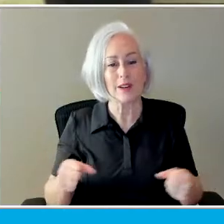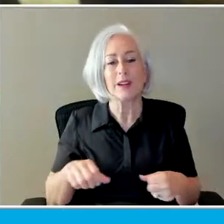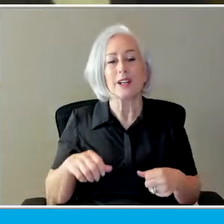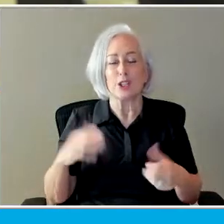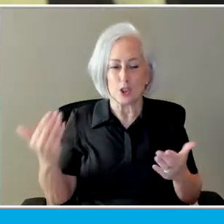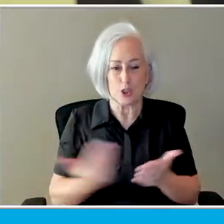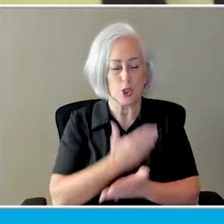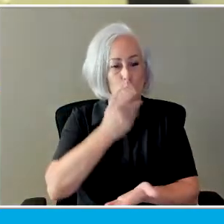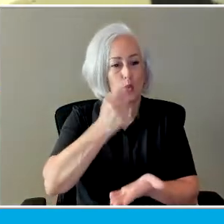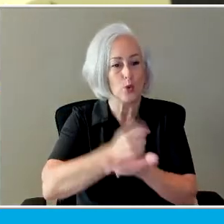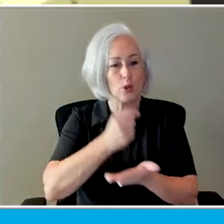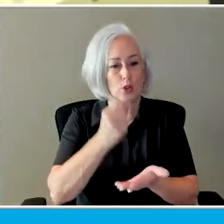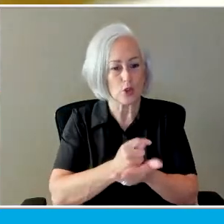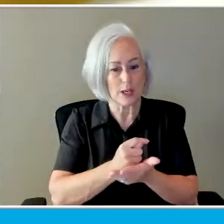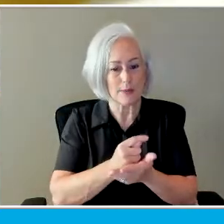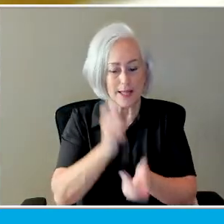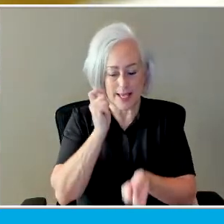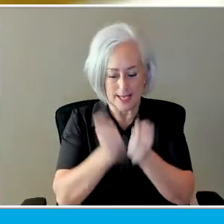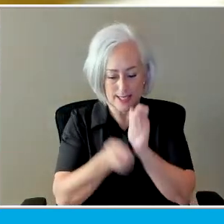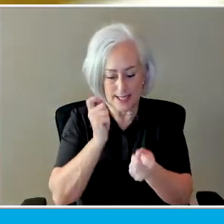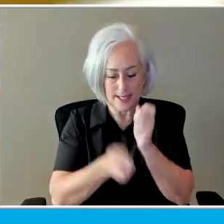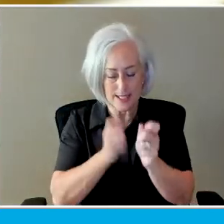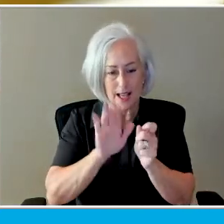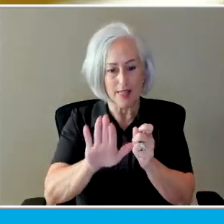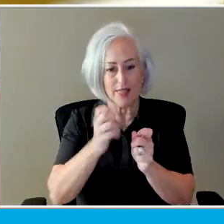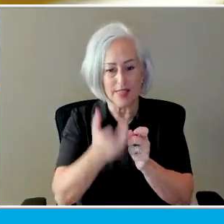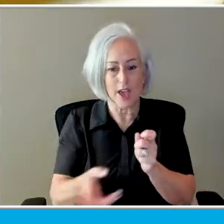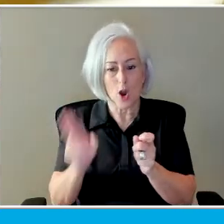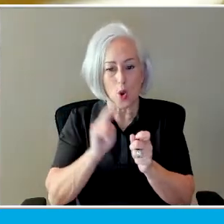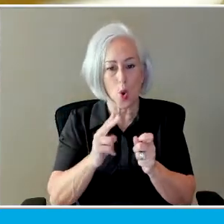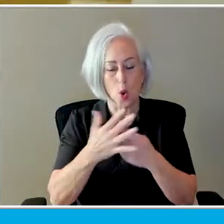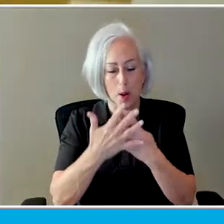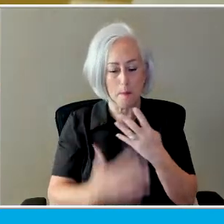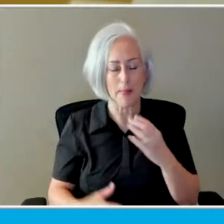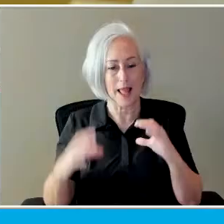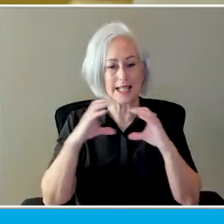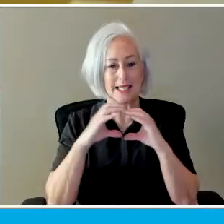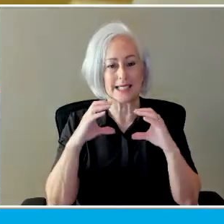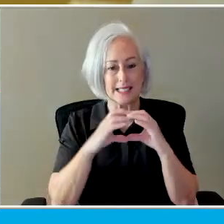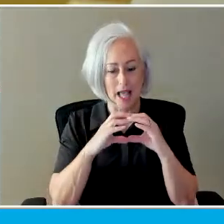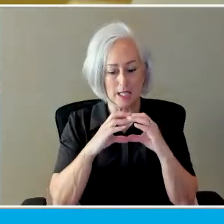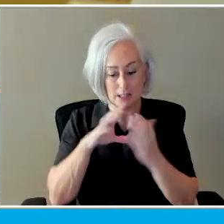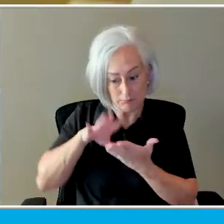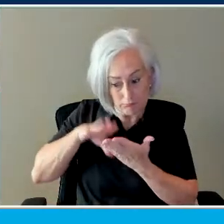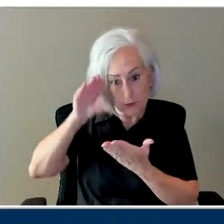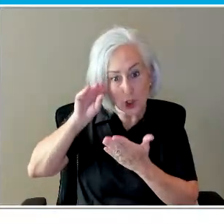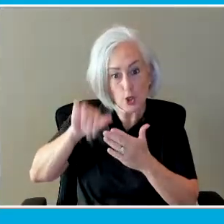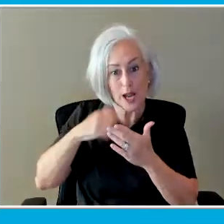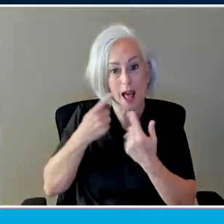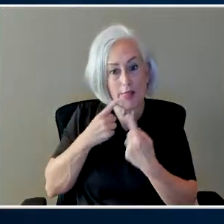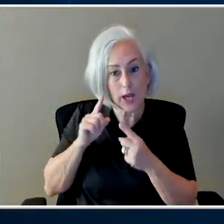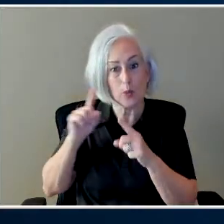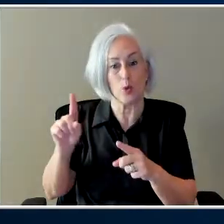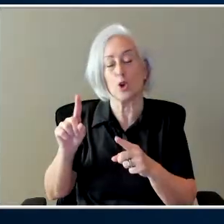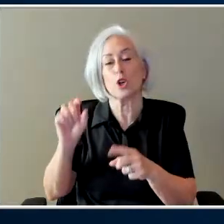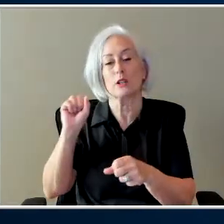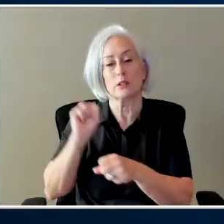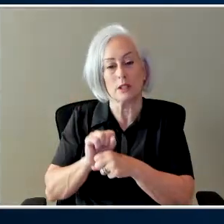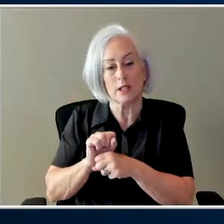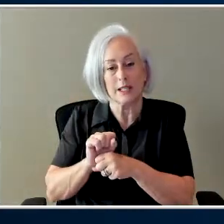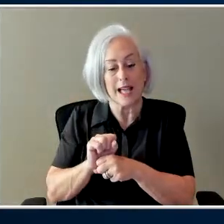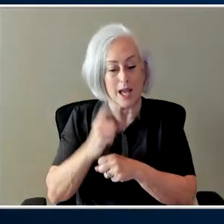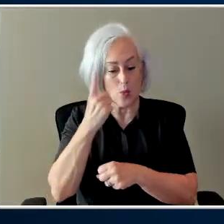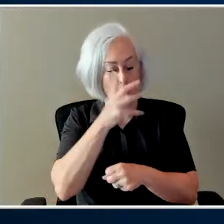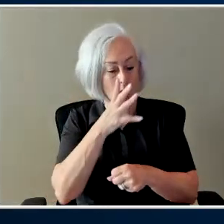that rework a person's own blood cells. Learn how they work and meet one woman eager for anything that can relieve